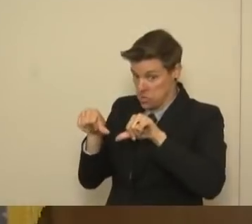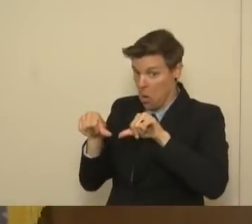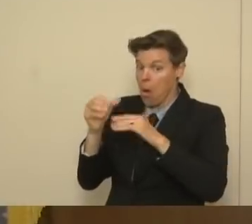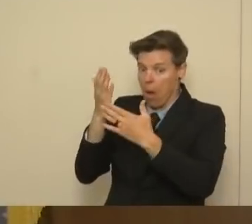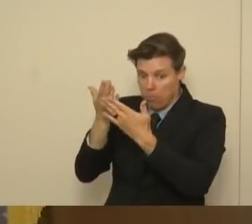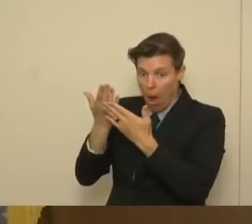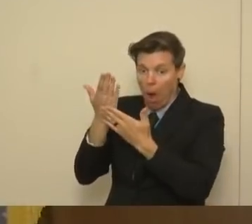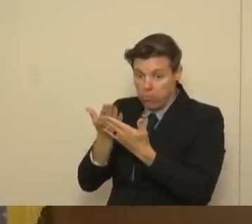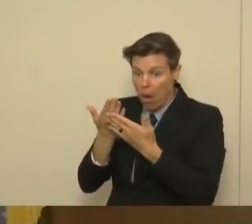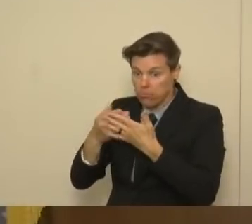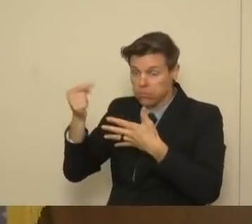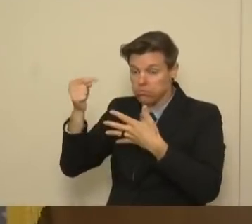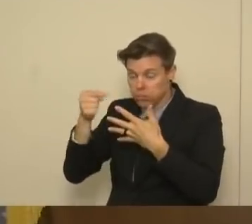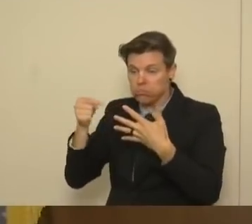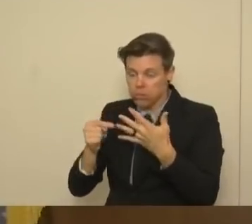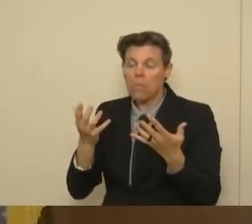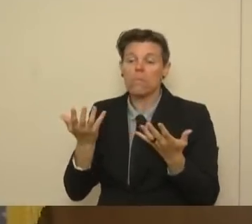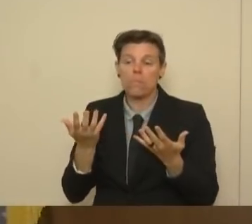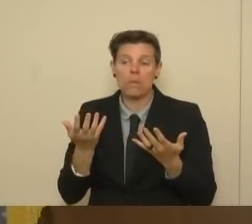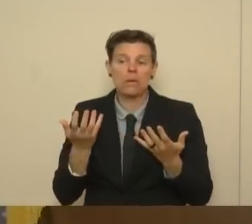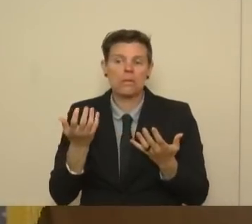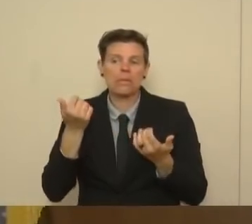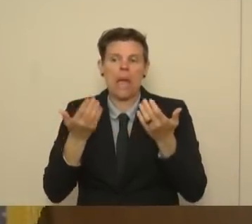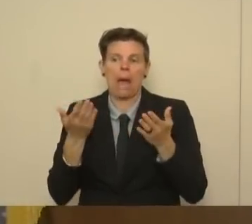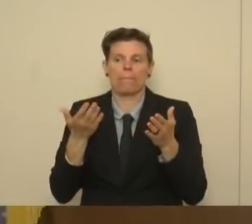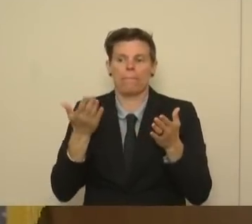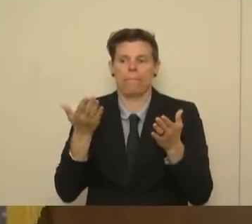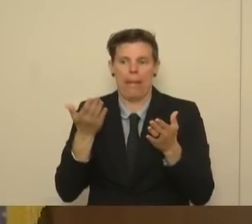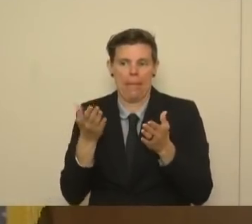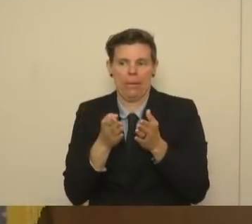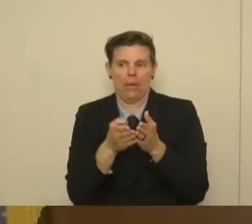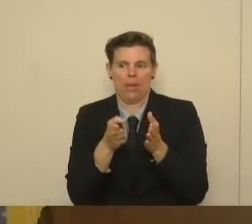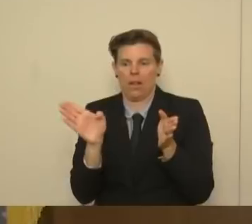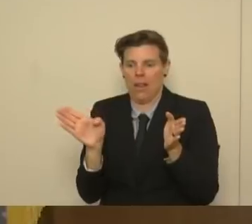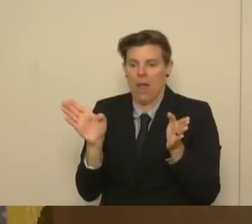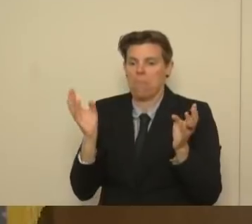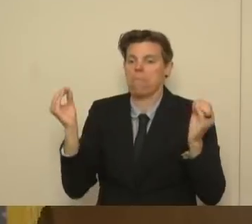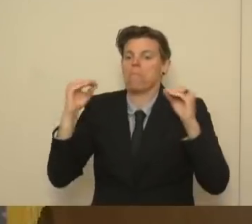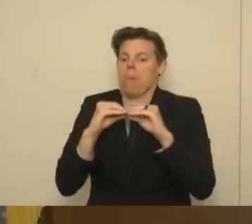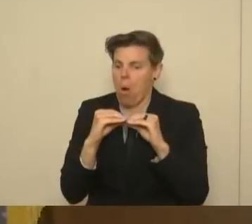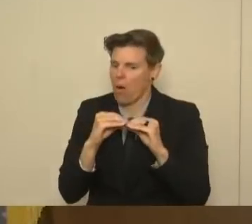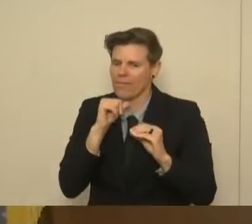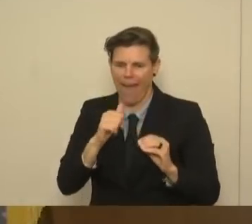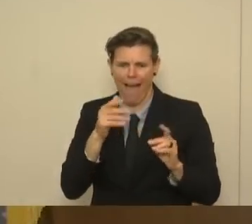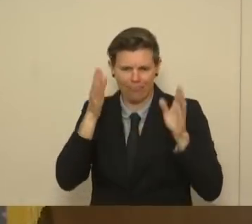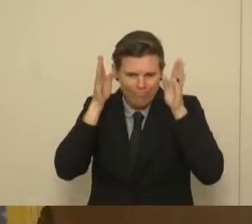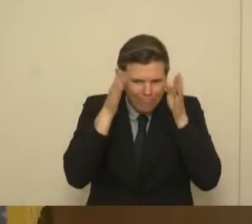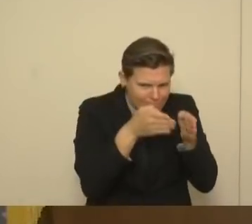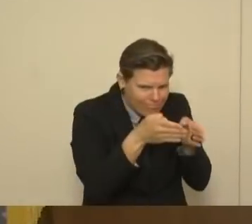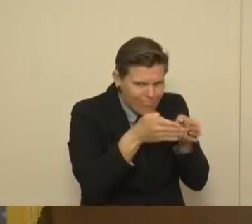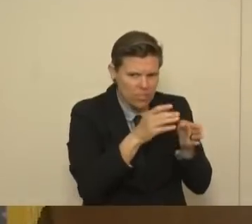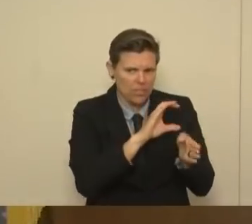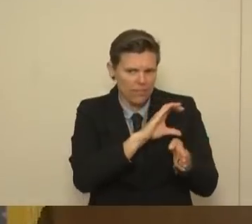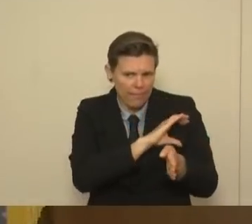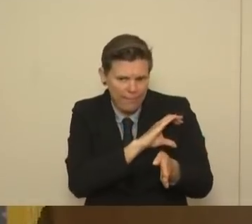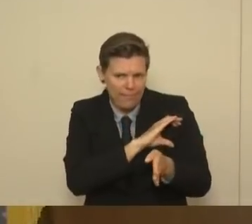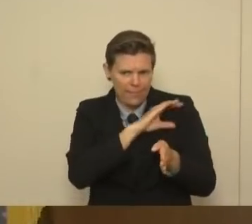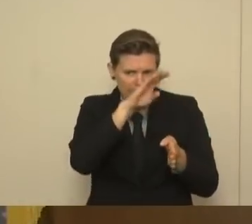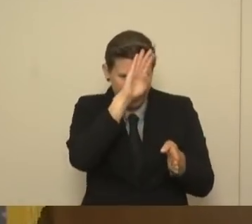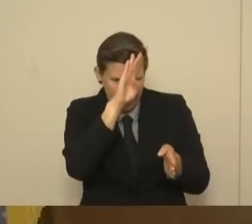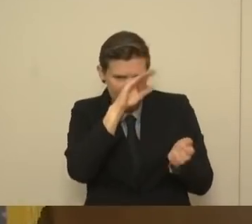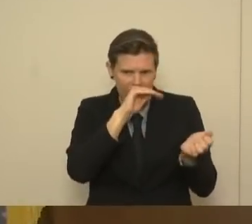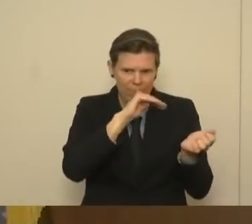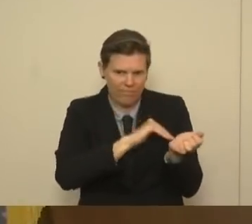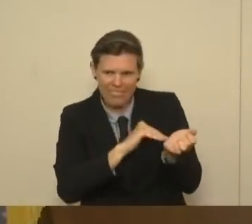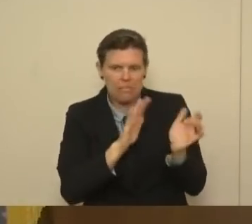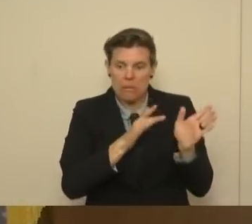first responders. And the mandatory populations that I think is going to be a significant debate in the country is going to be